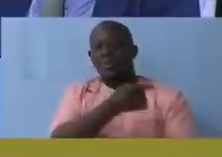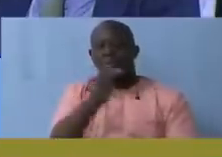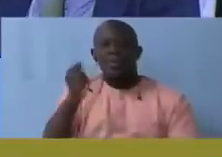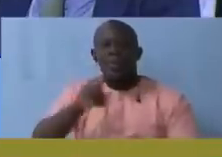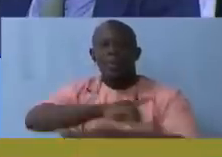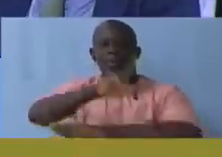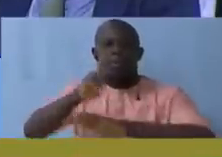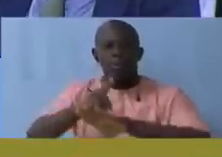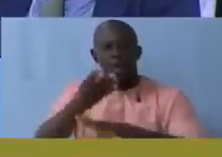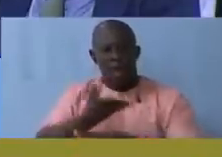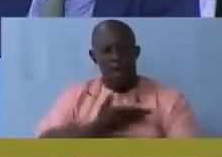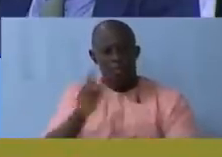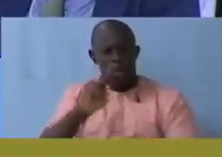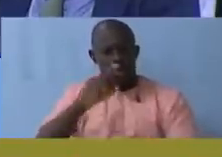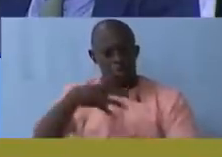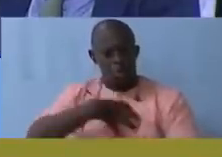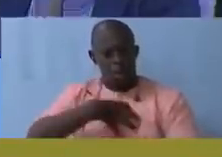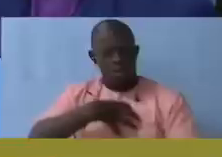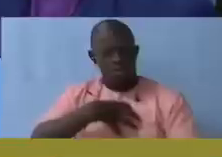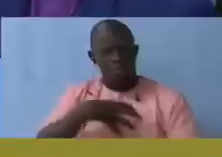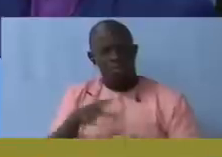get what he wanted?